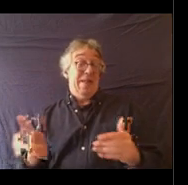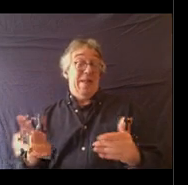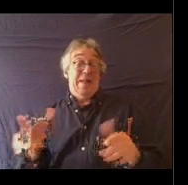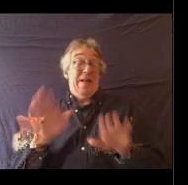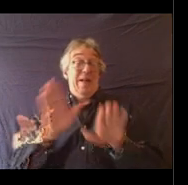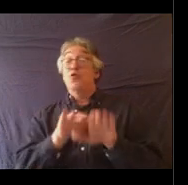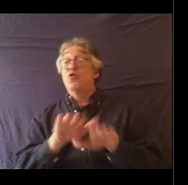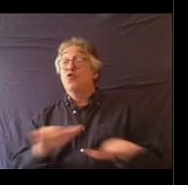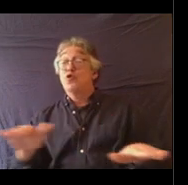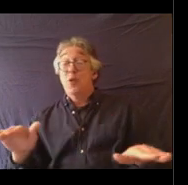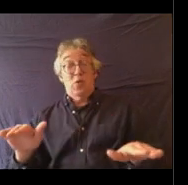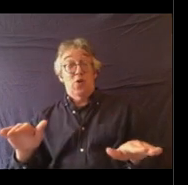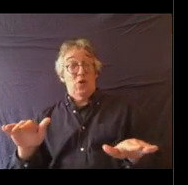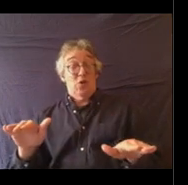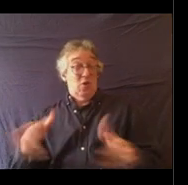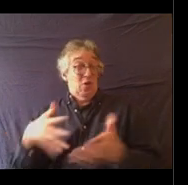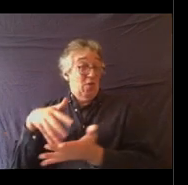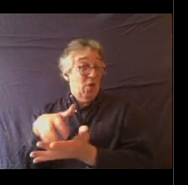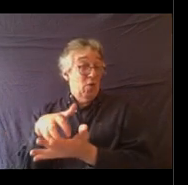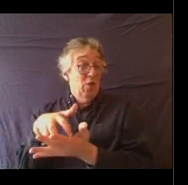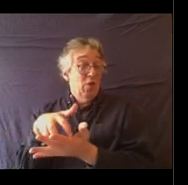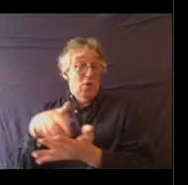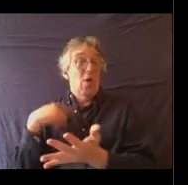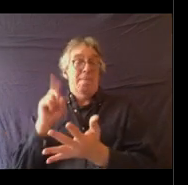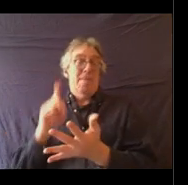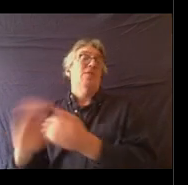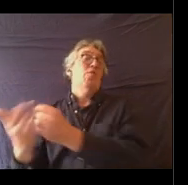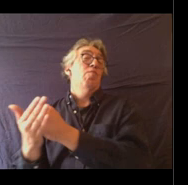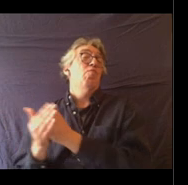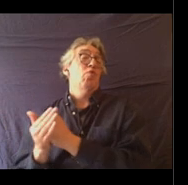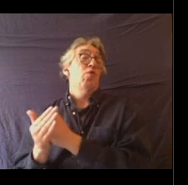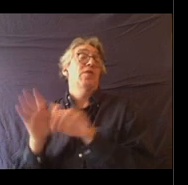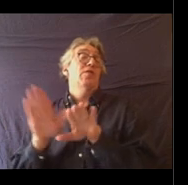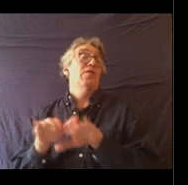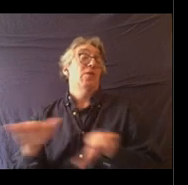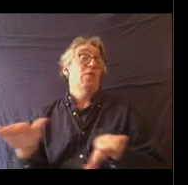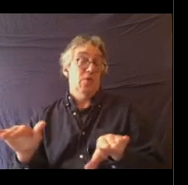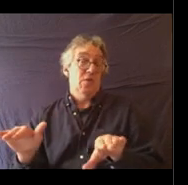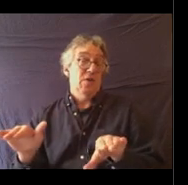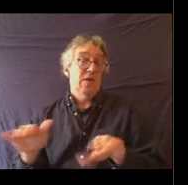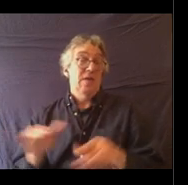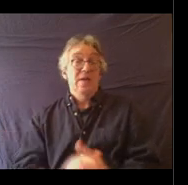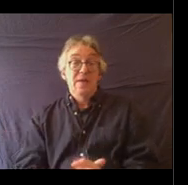part of the population, and where we should really like have certain measures in place.